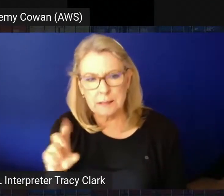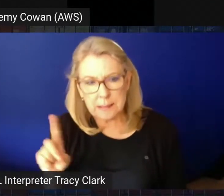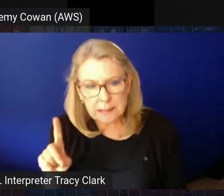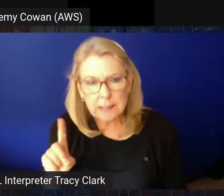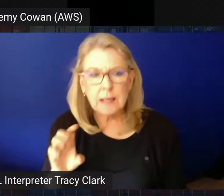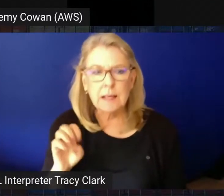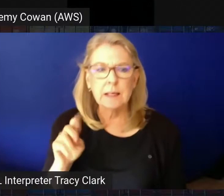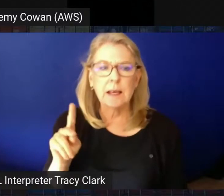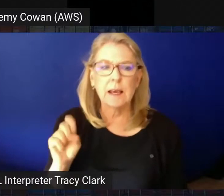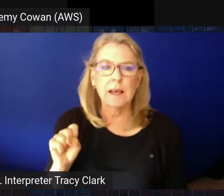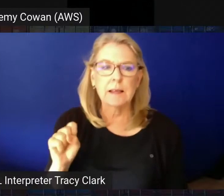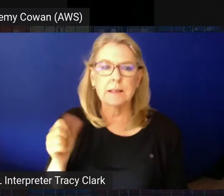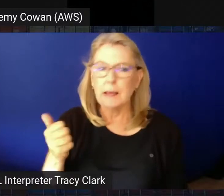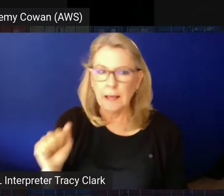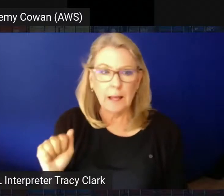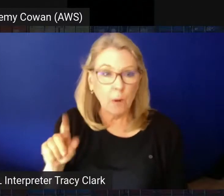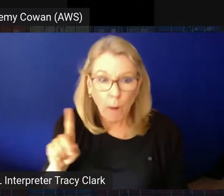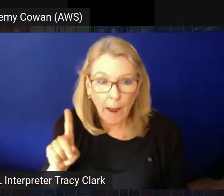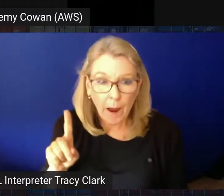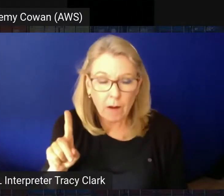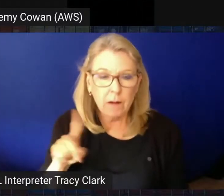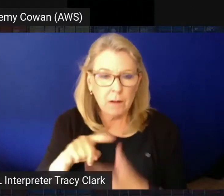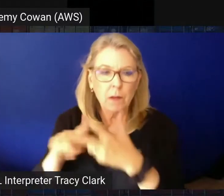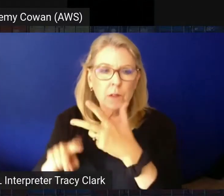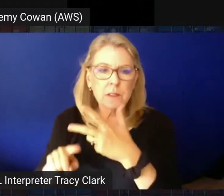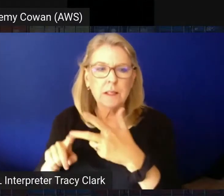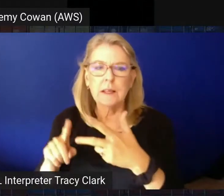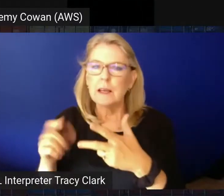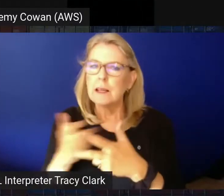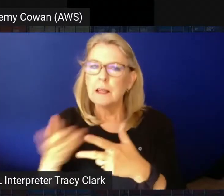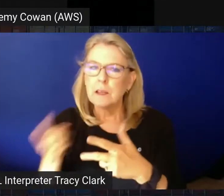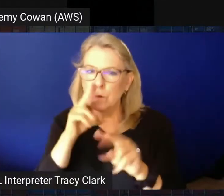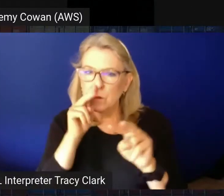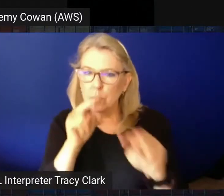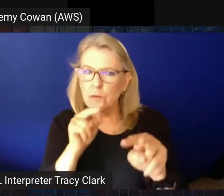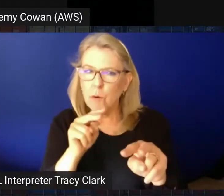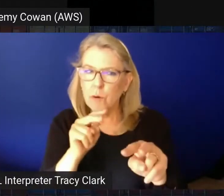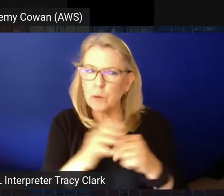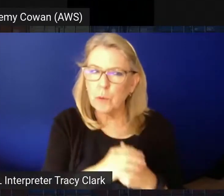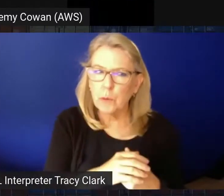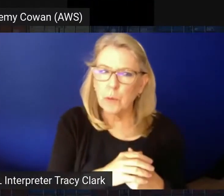Any particular things that you're looking forward to?